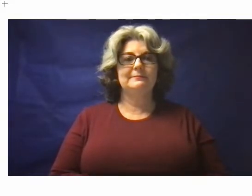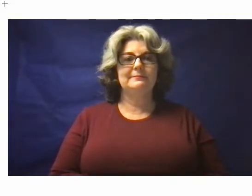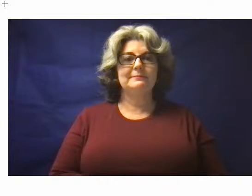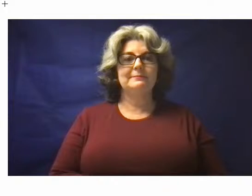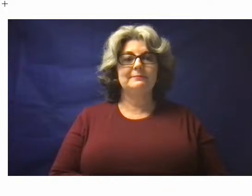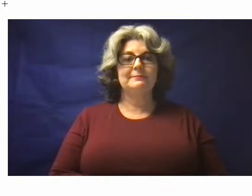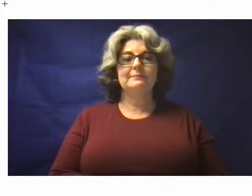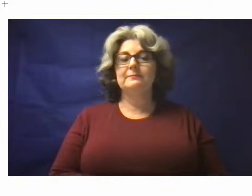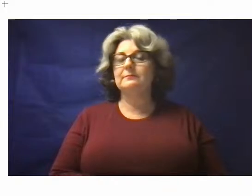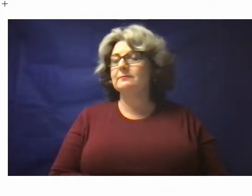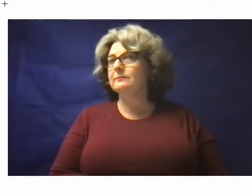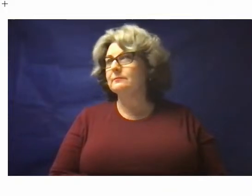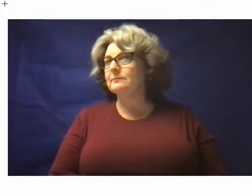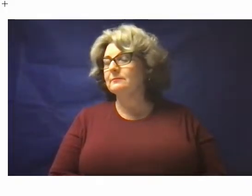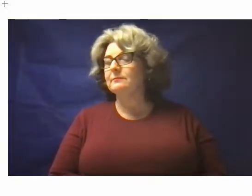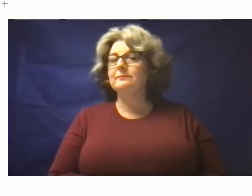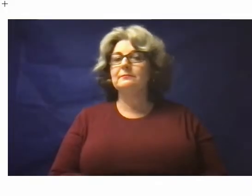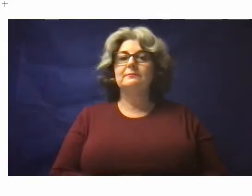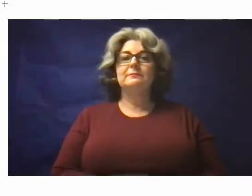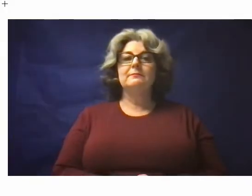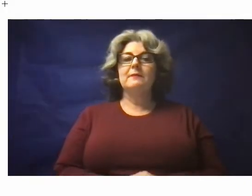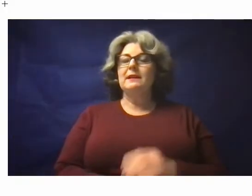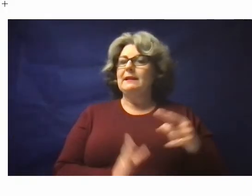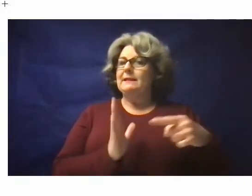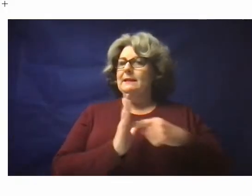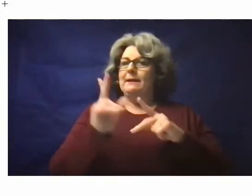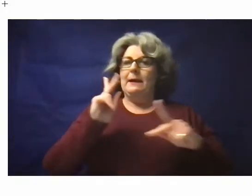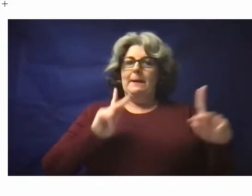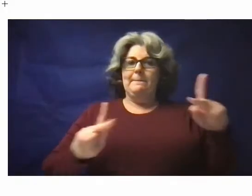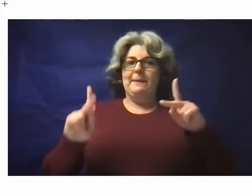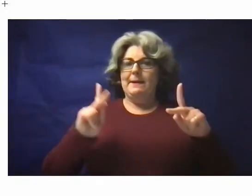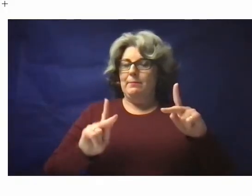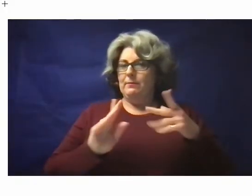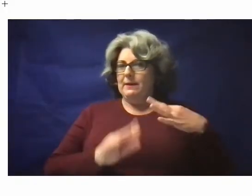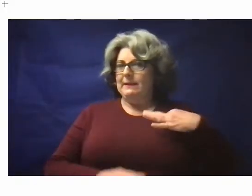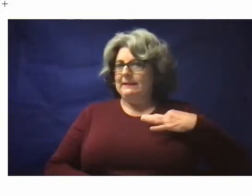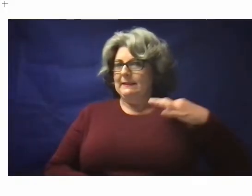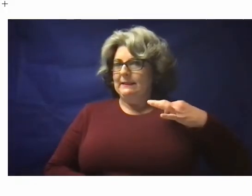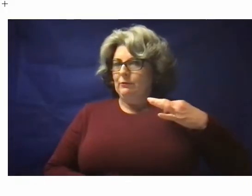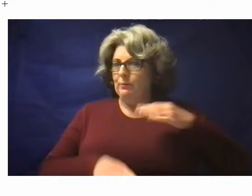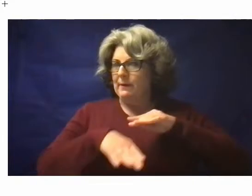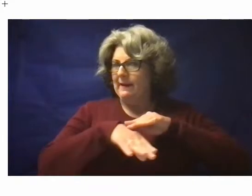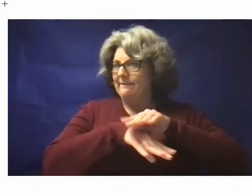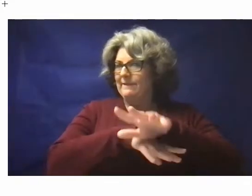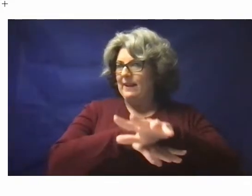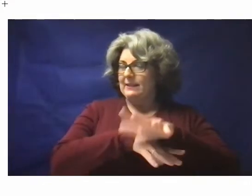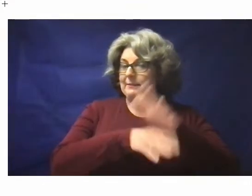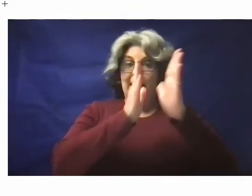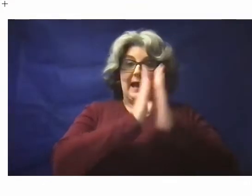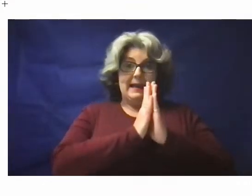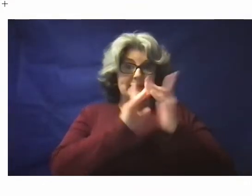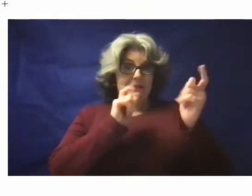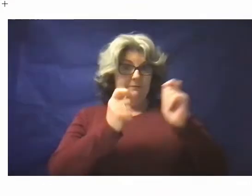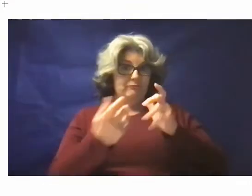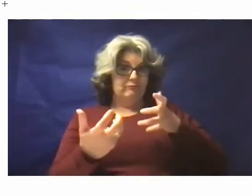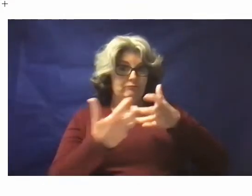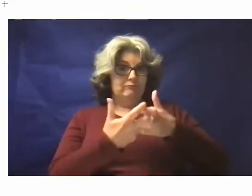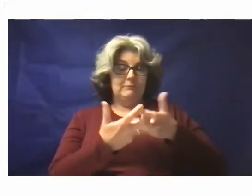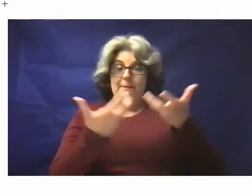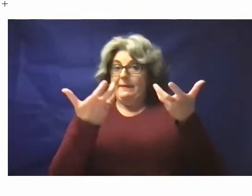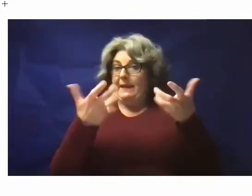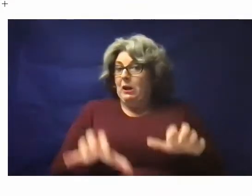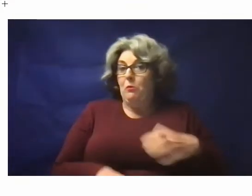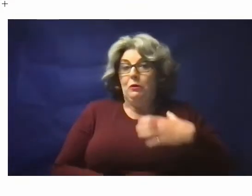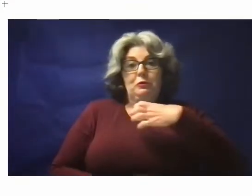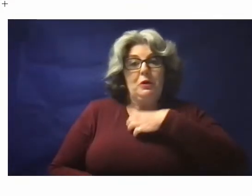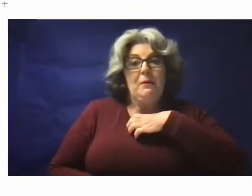Sometimes people feel that their candidacy will be affected by asking for accommodation. They don't want to complain, they don't